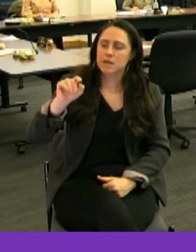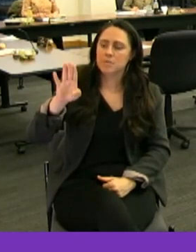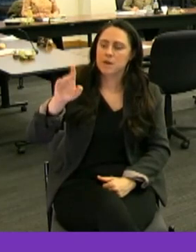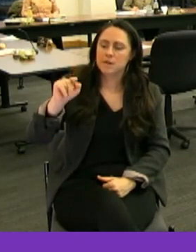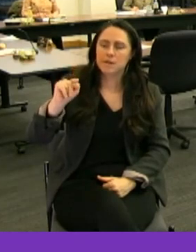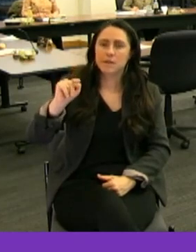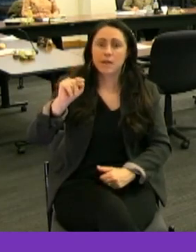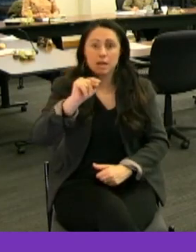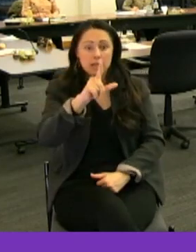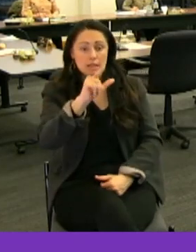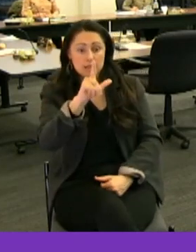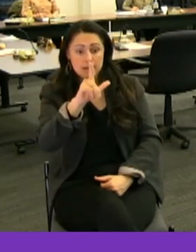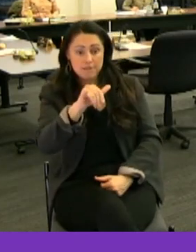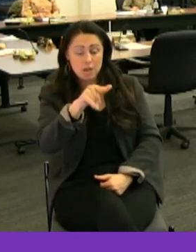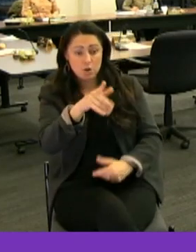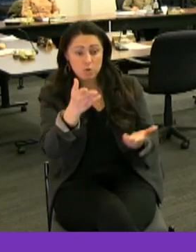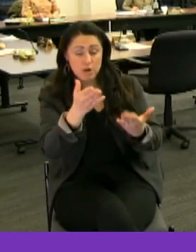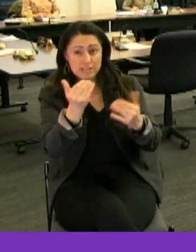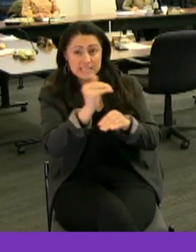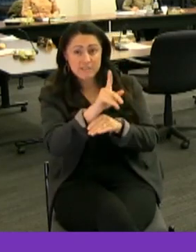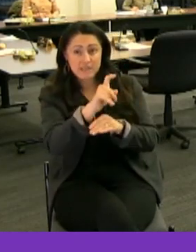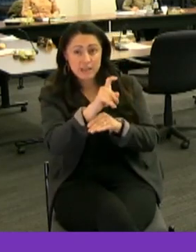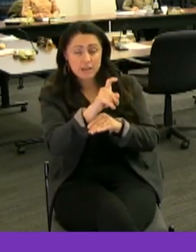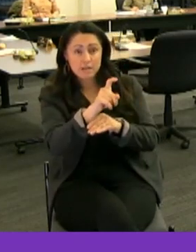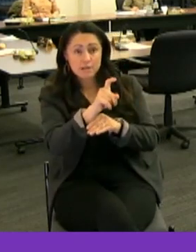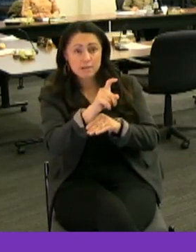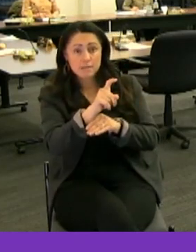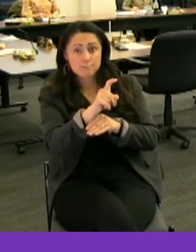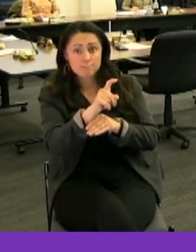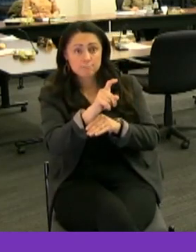Libby, are you here this evening?